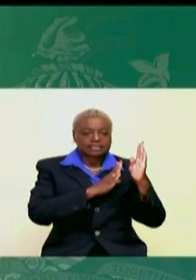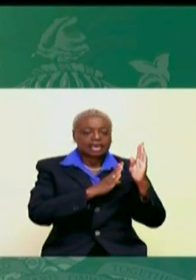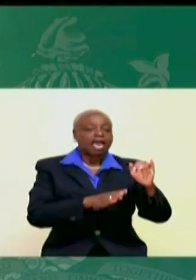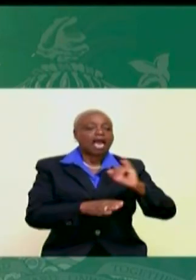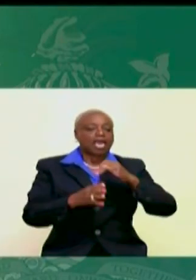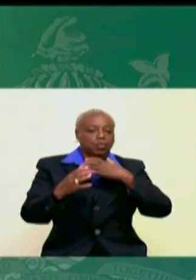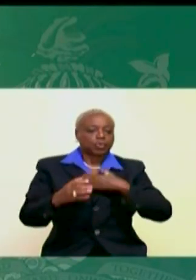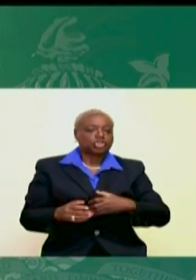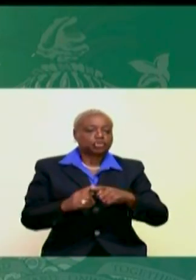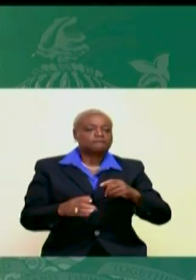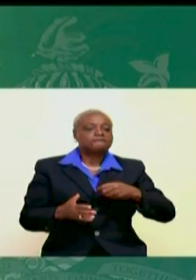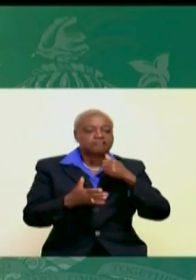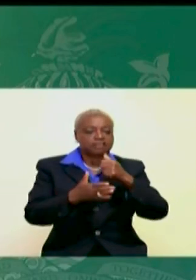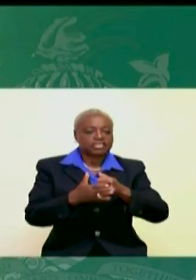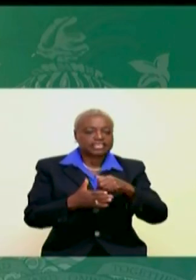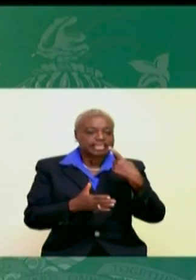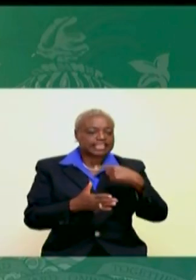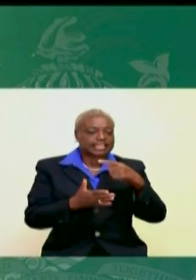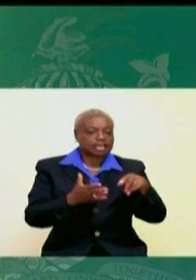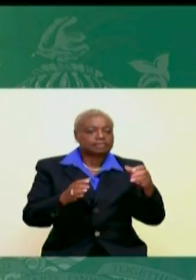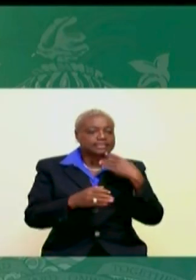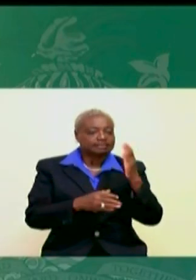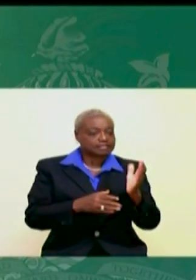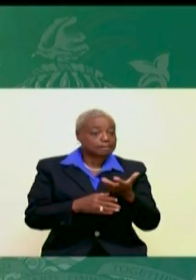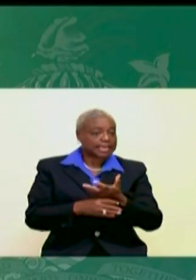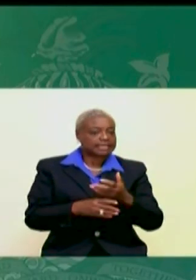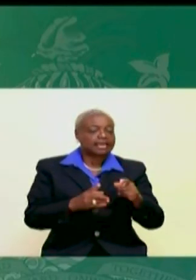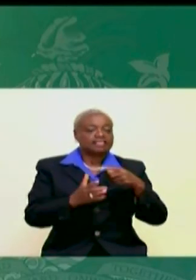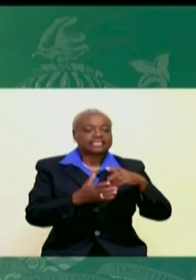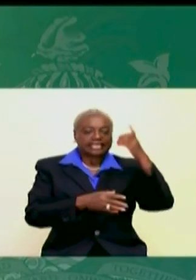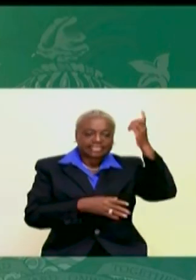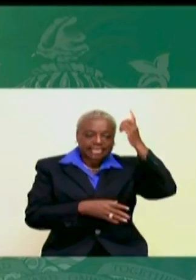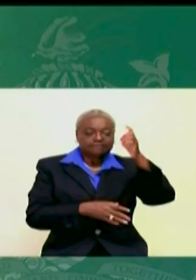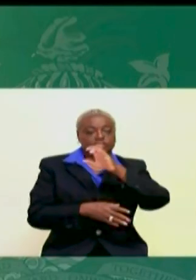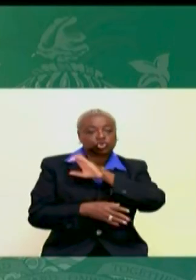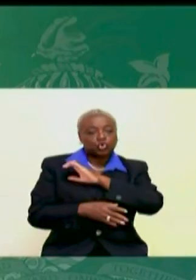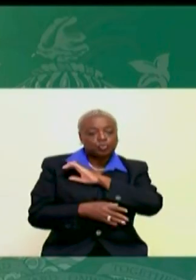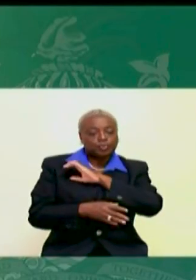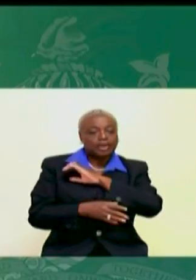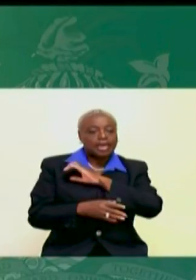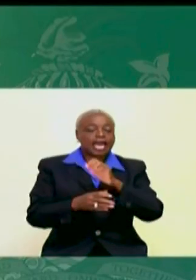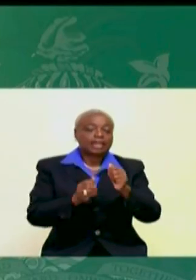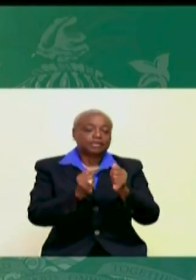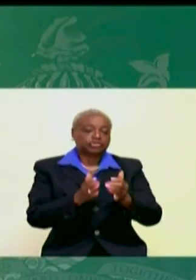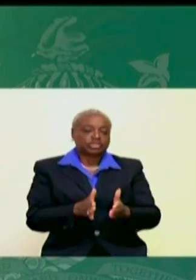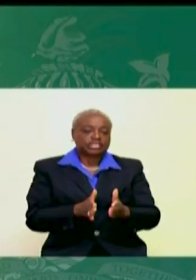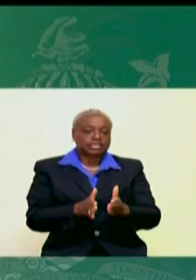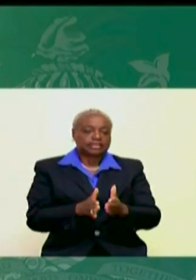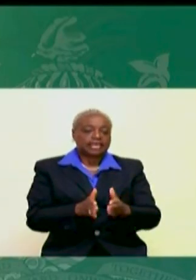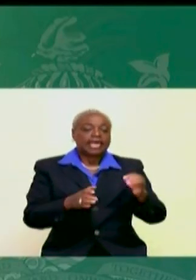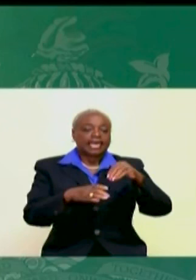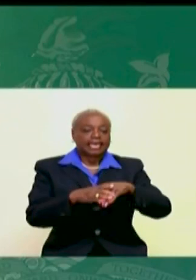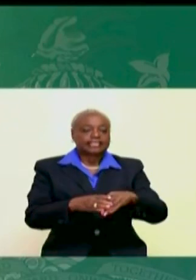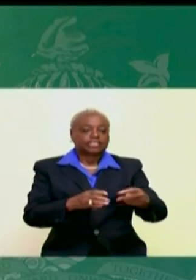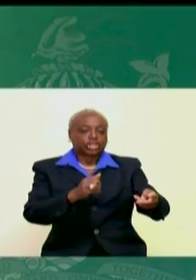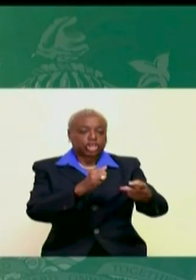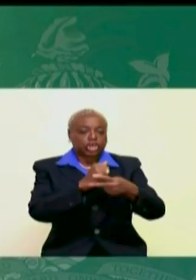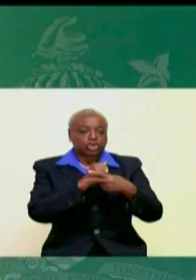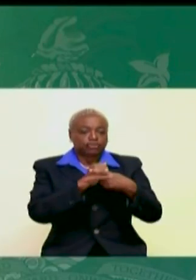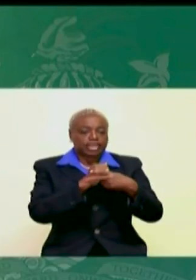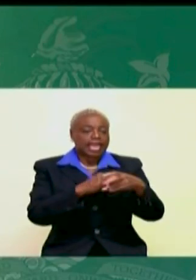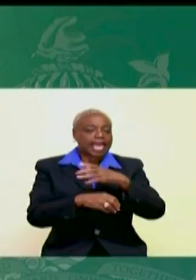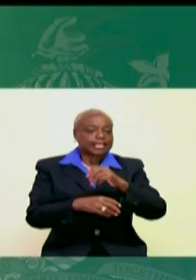further commend this Davis-Cooper administration in its continuous efforts in securing and strengthening